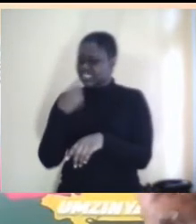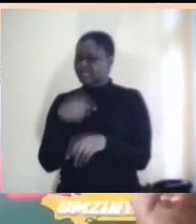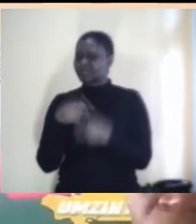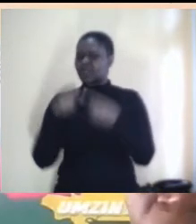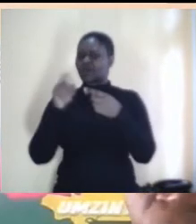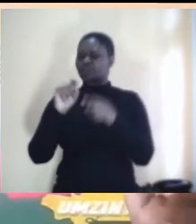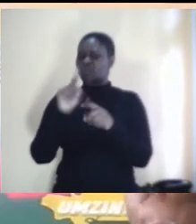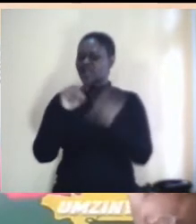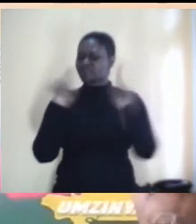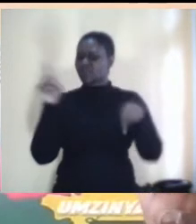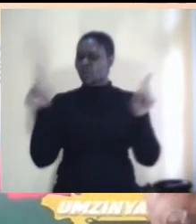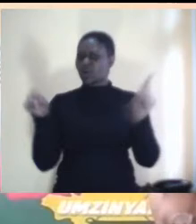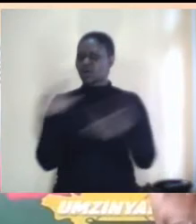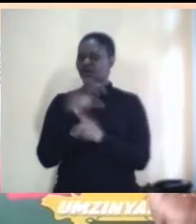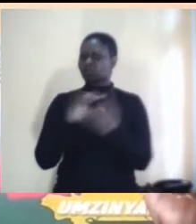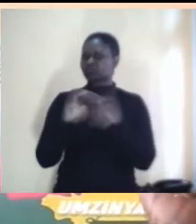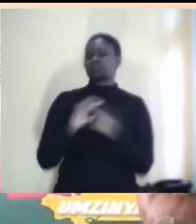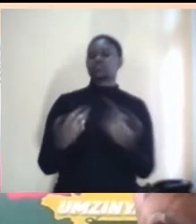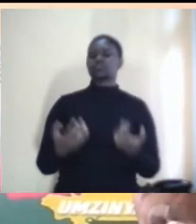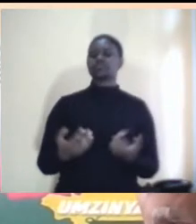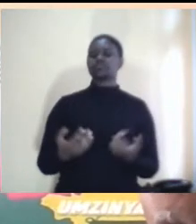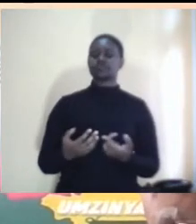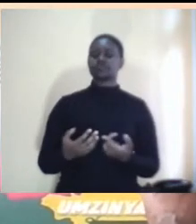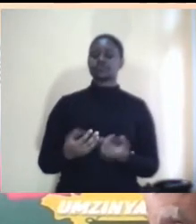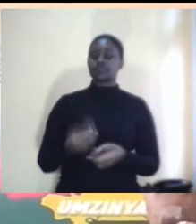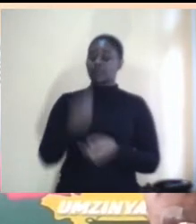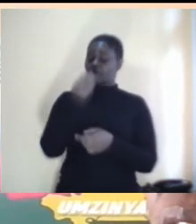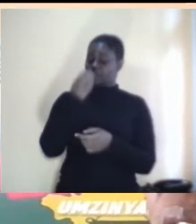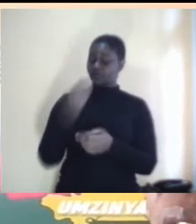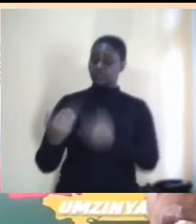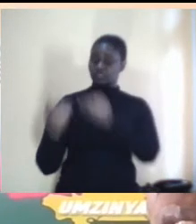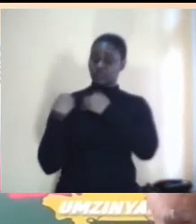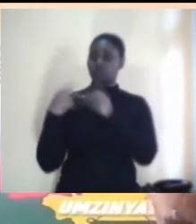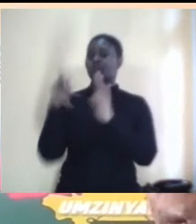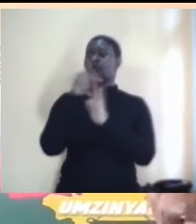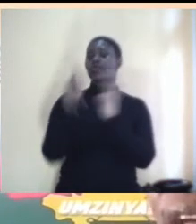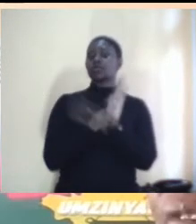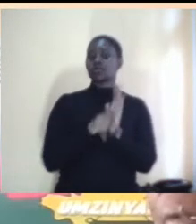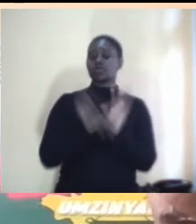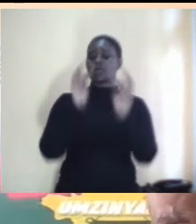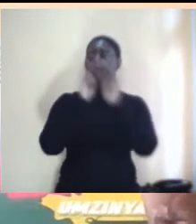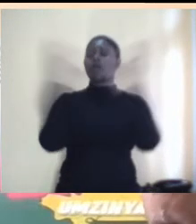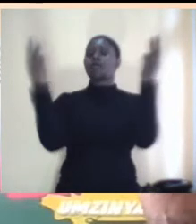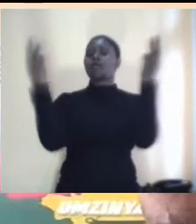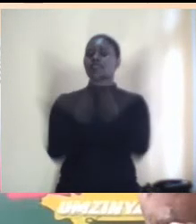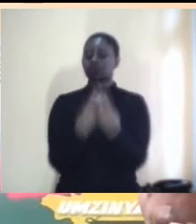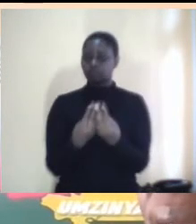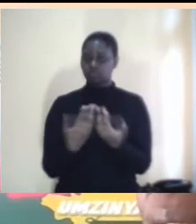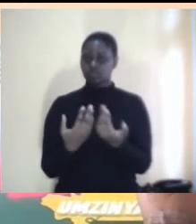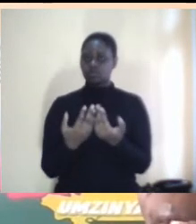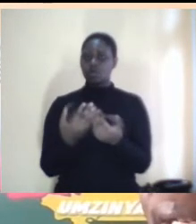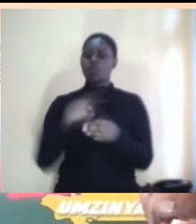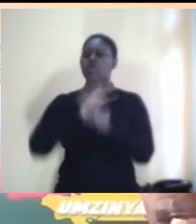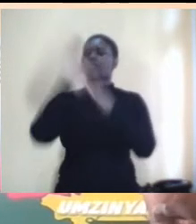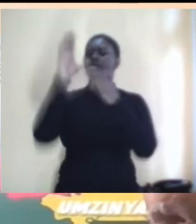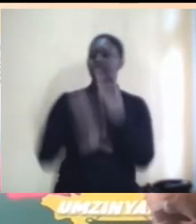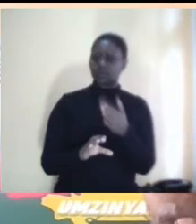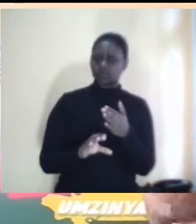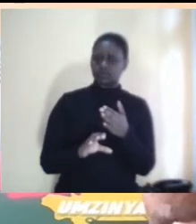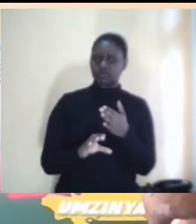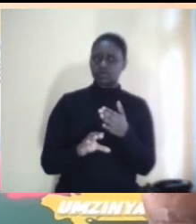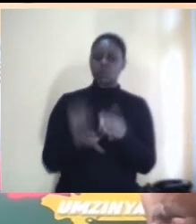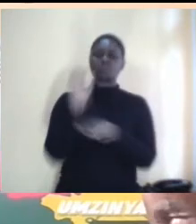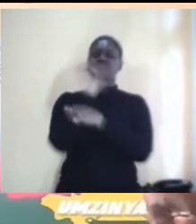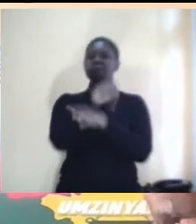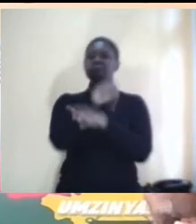of generation. Food security policies globally have almost completely